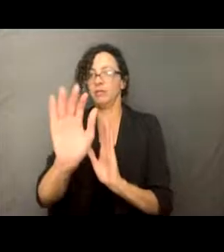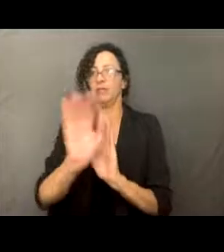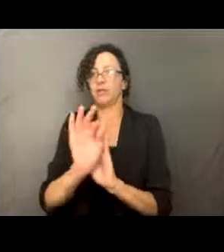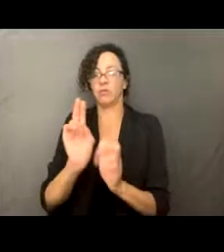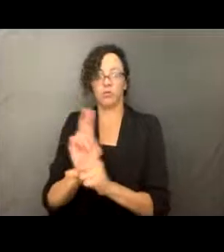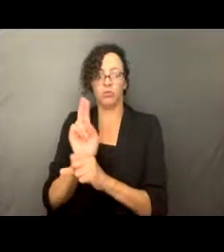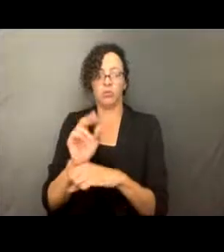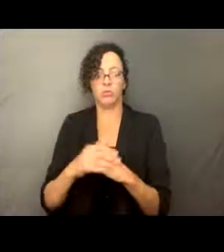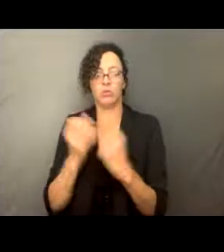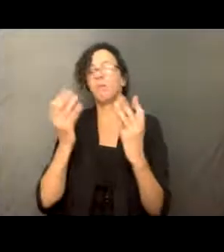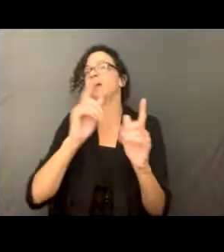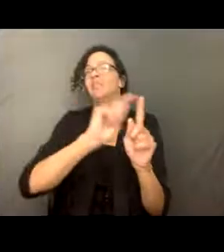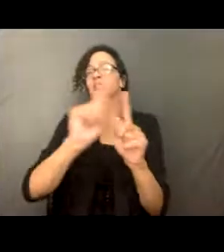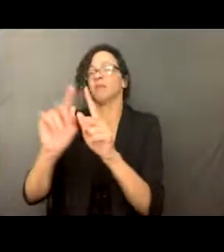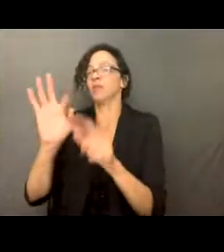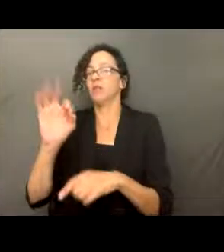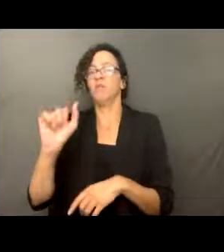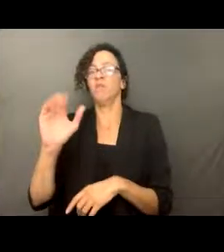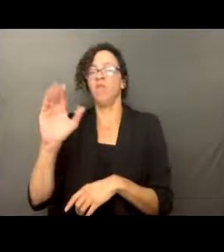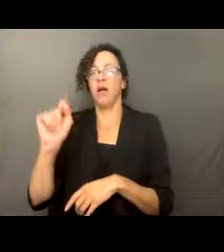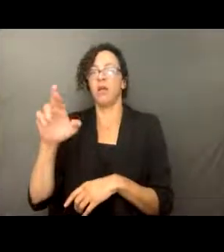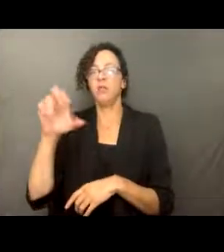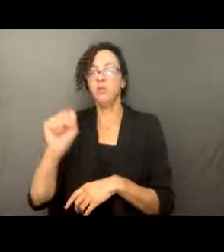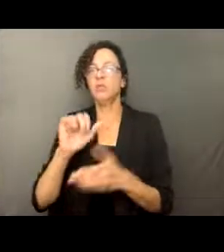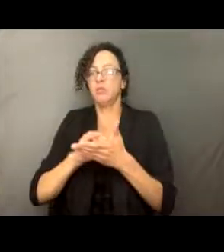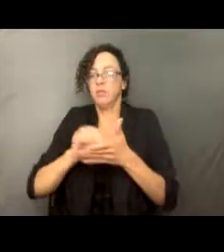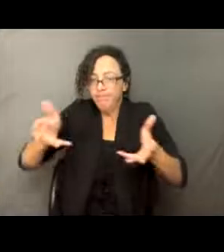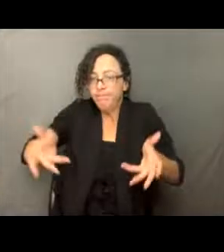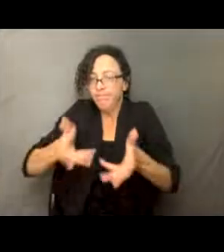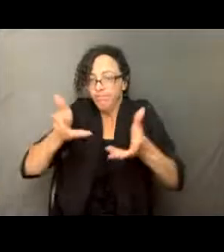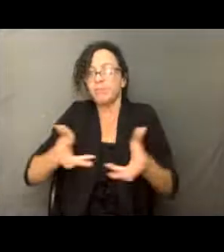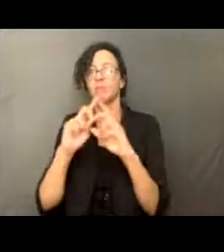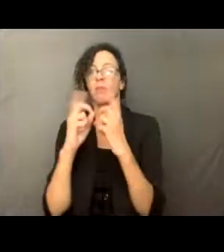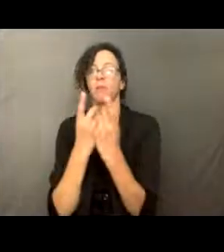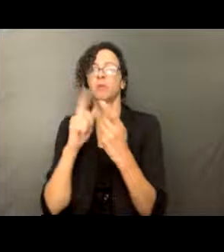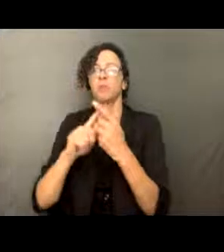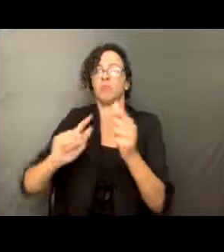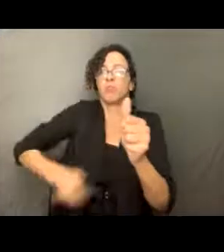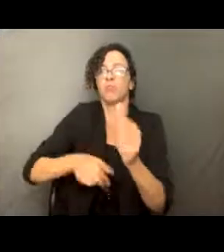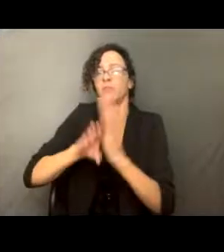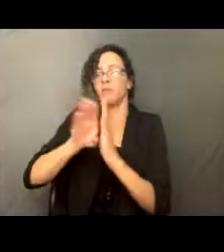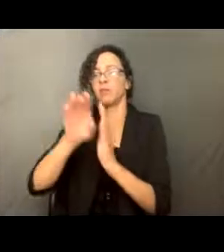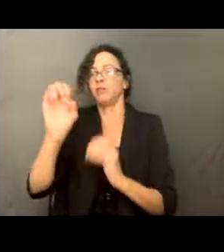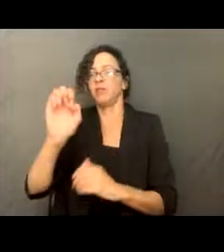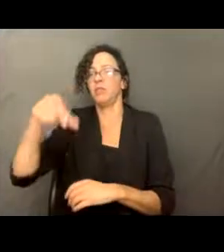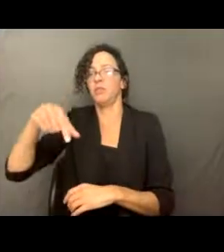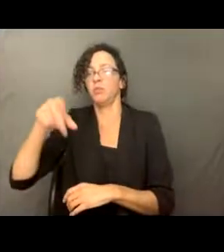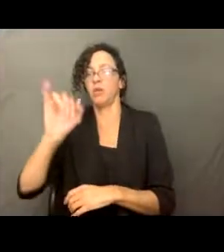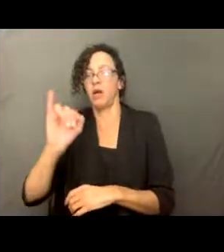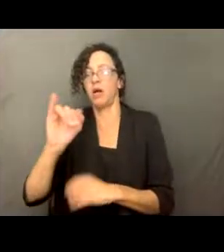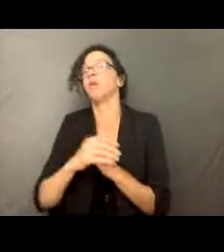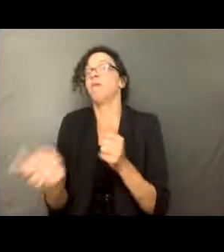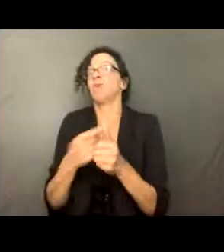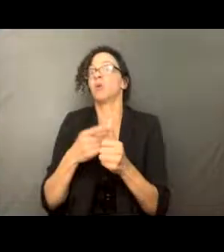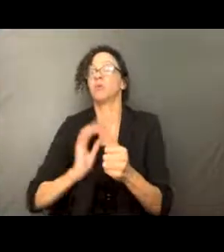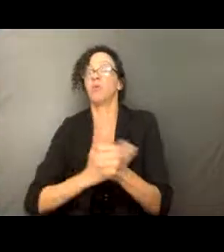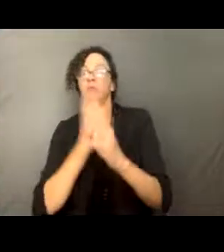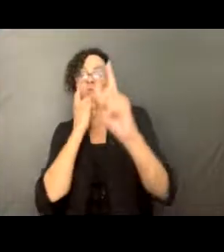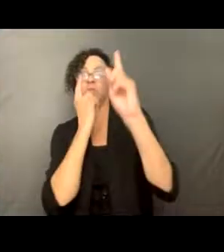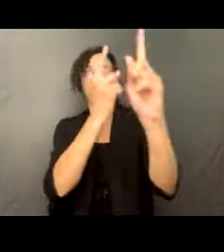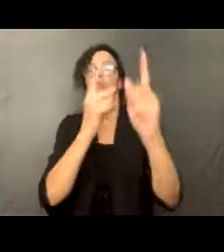that have motivated the department to pursue the development of the EQI. So first, we are aiming to operationalize our